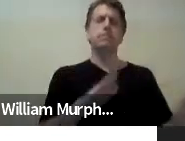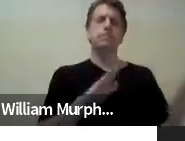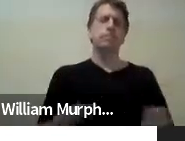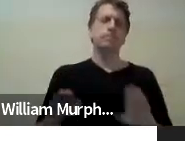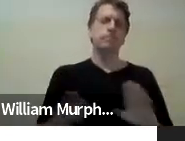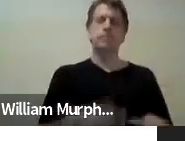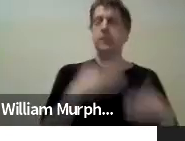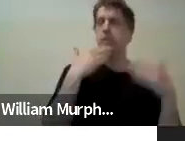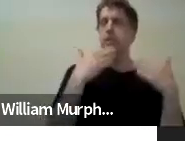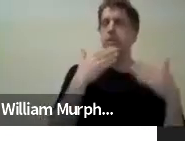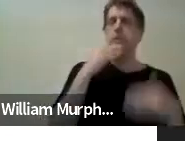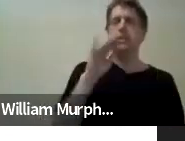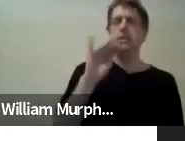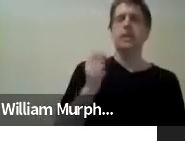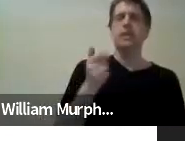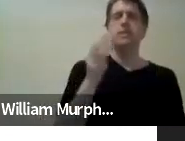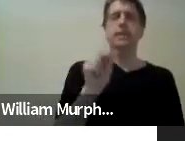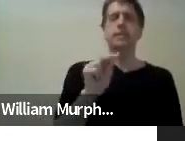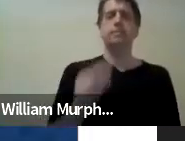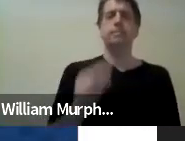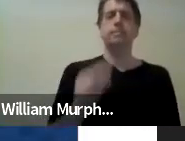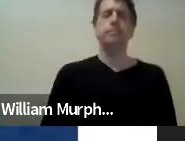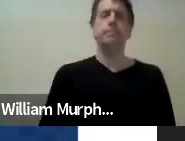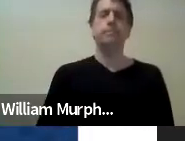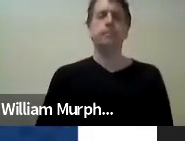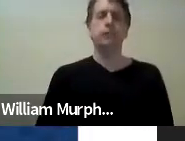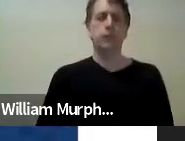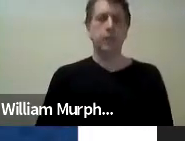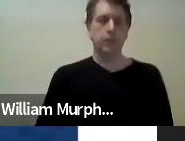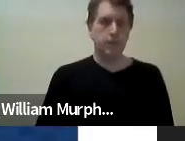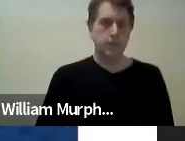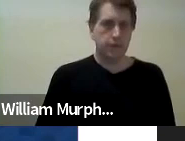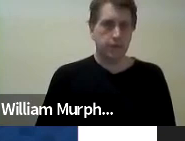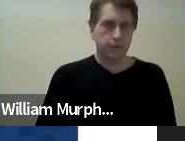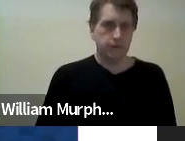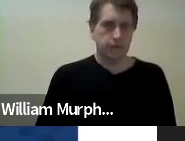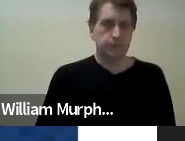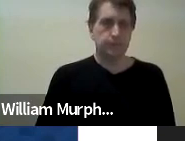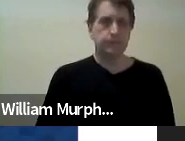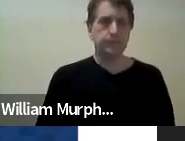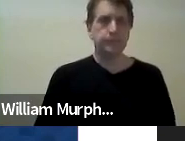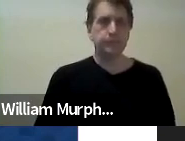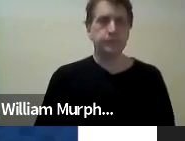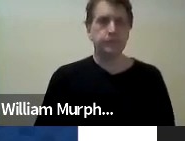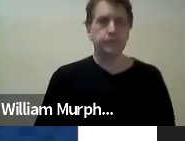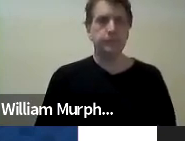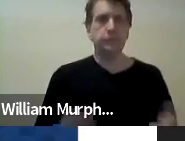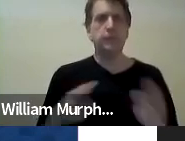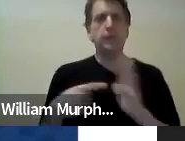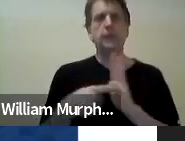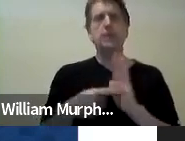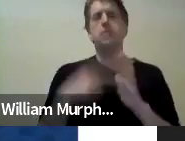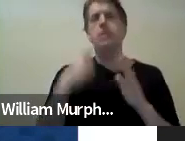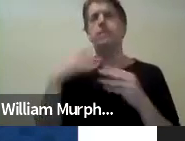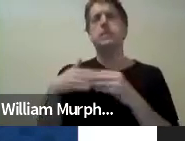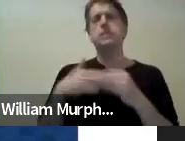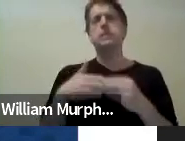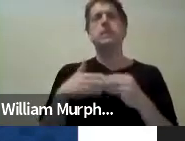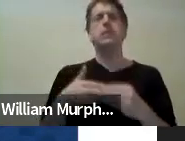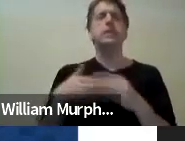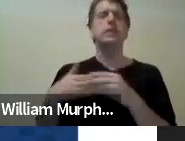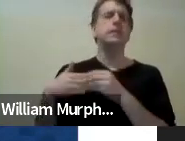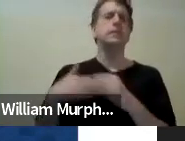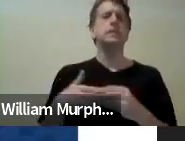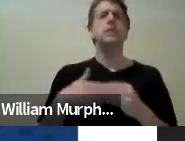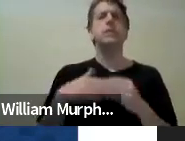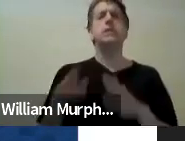thanks, Megan. Let me just move on here. Oh, I have a brief example for steering. So steering is a